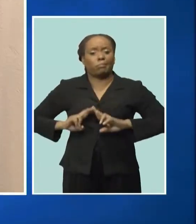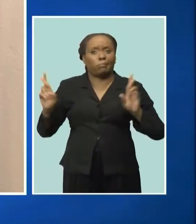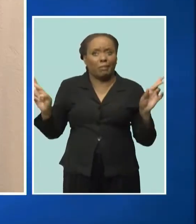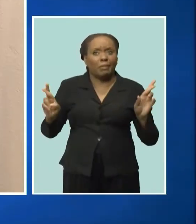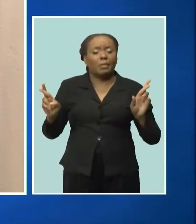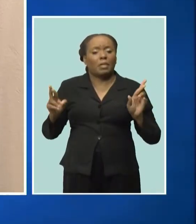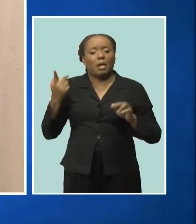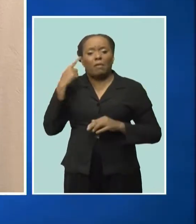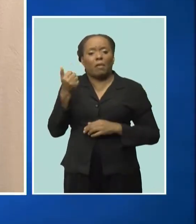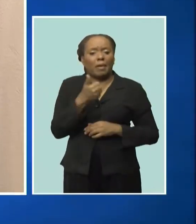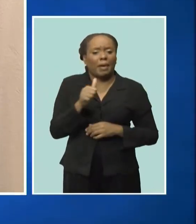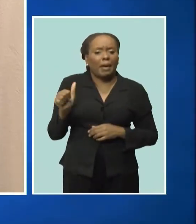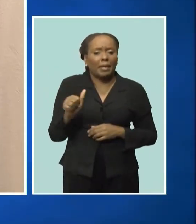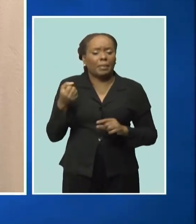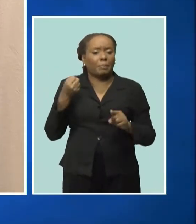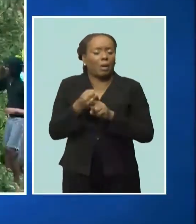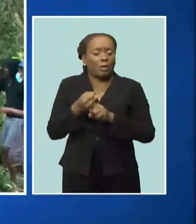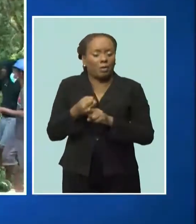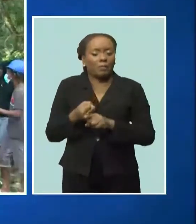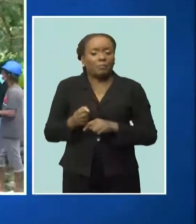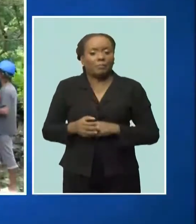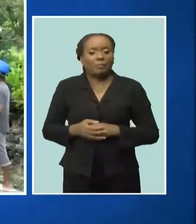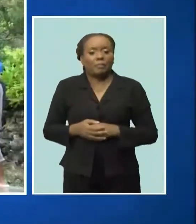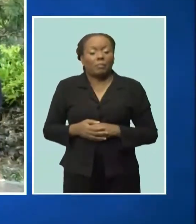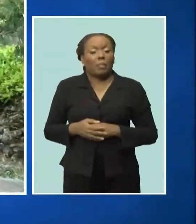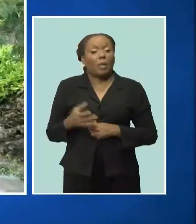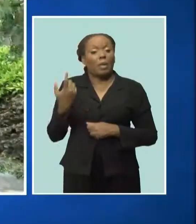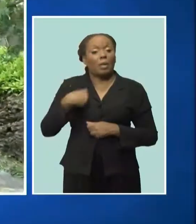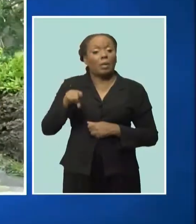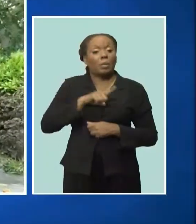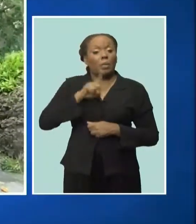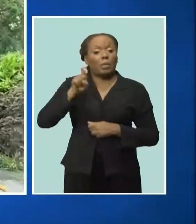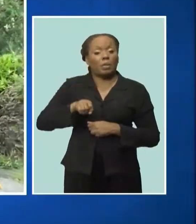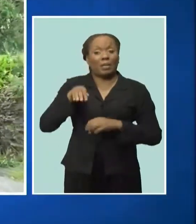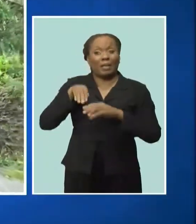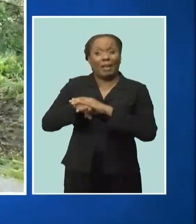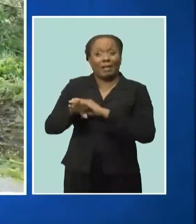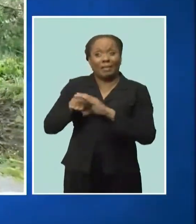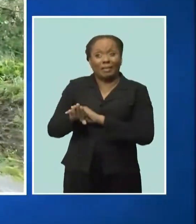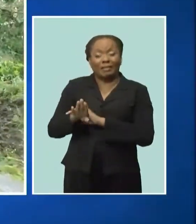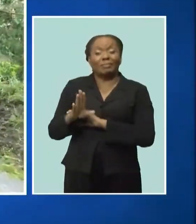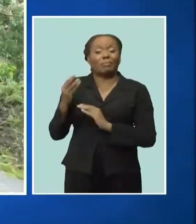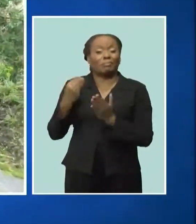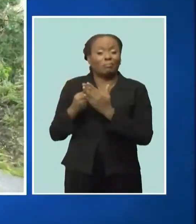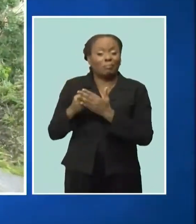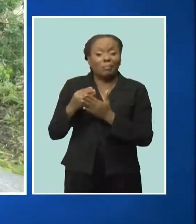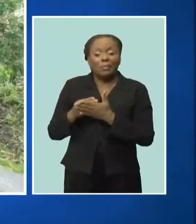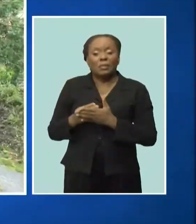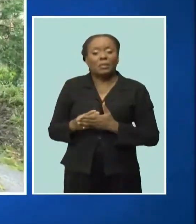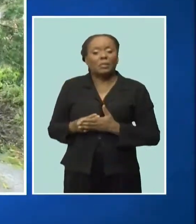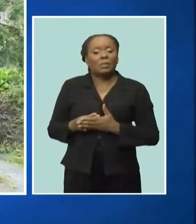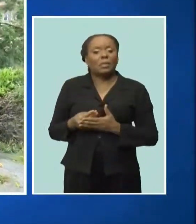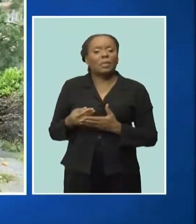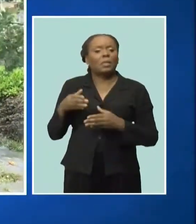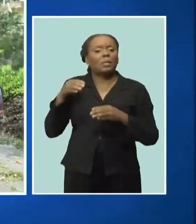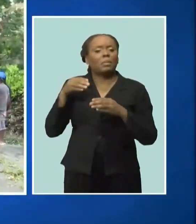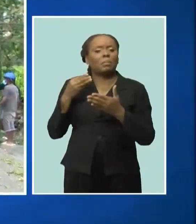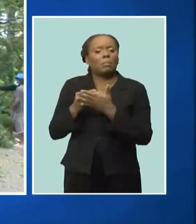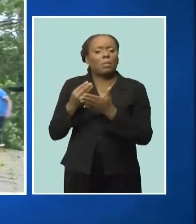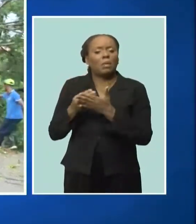In addition, these partnerships are critical to assessing funding, the funding needed to further build out, enhance, and